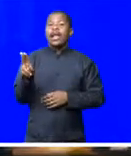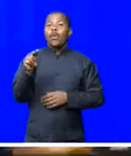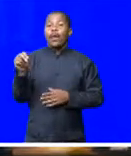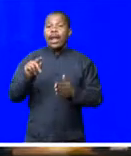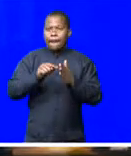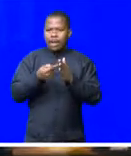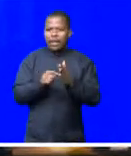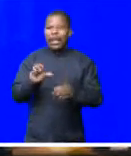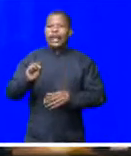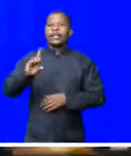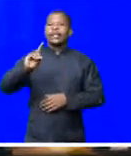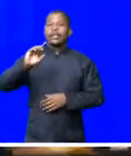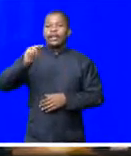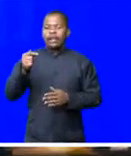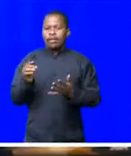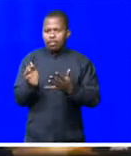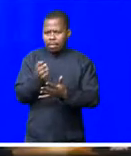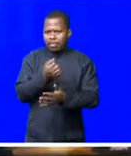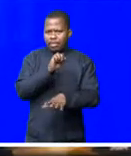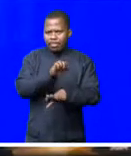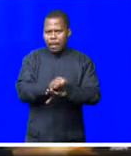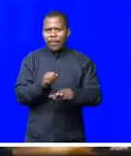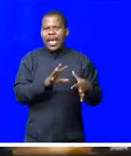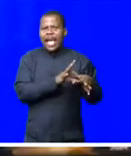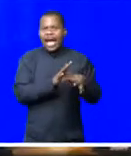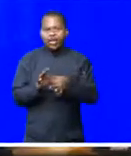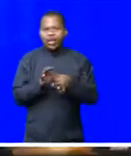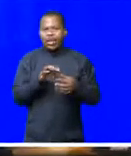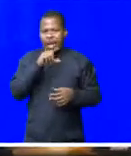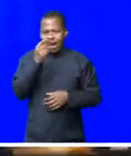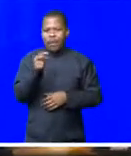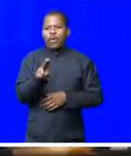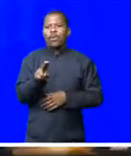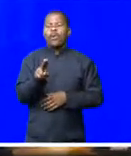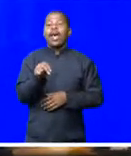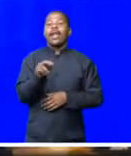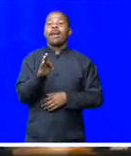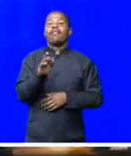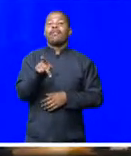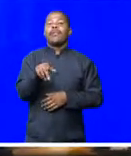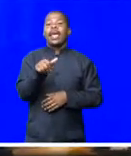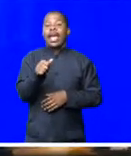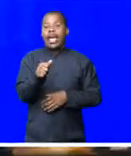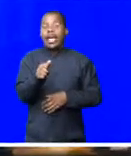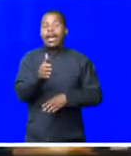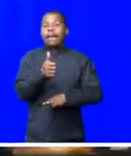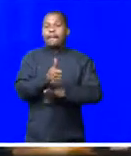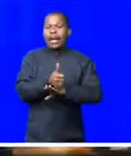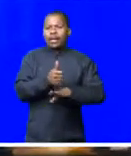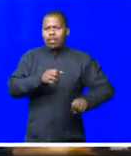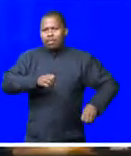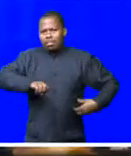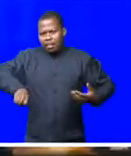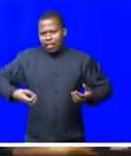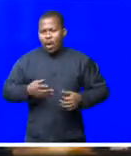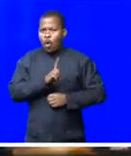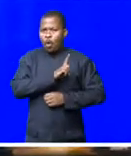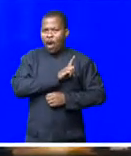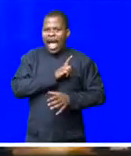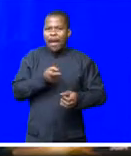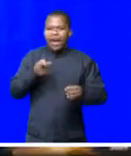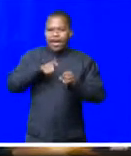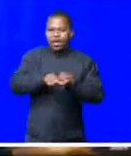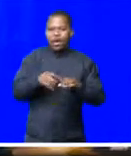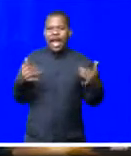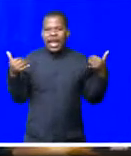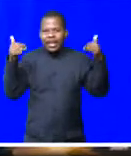entuthuko leConsaco. Loku kuvetwe ngilobuke lihhovisi lakamhlaba lelibuke tekutalana i-UNFPA Tamari Silinza